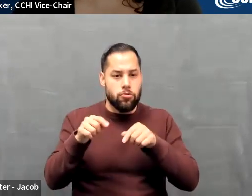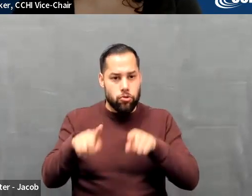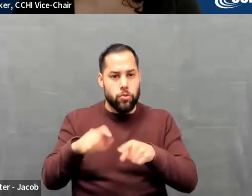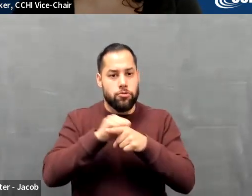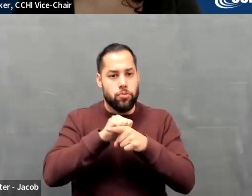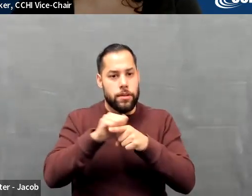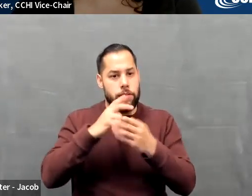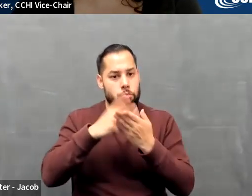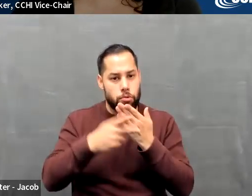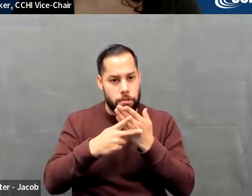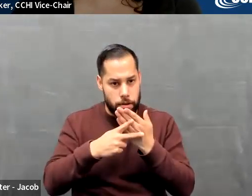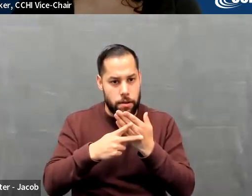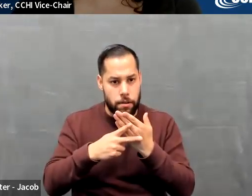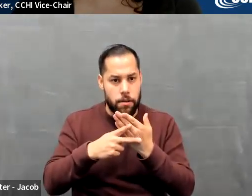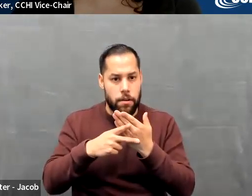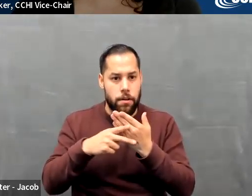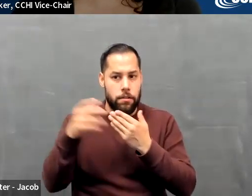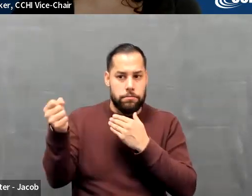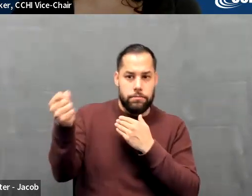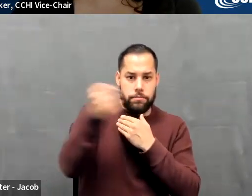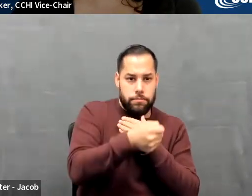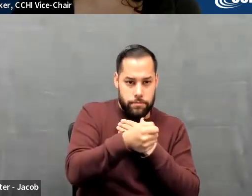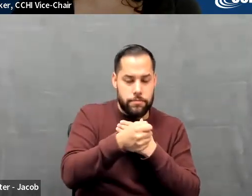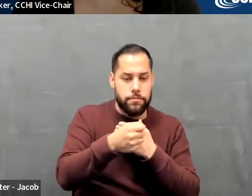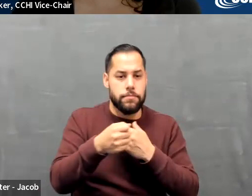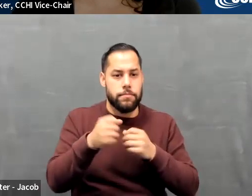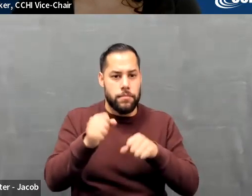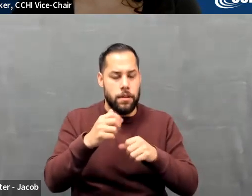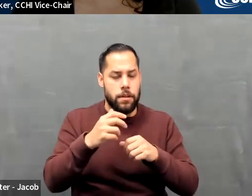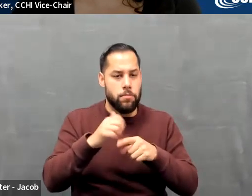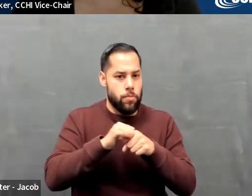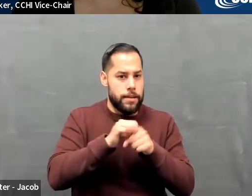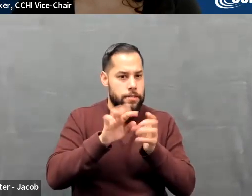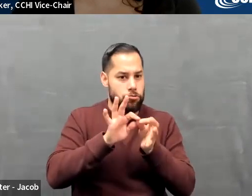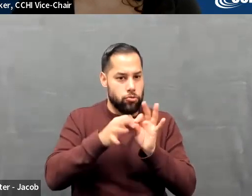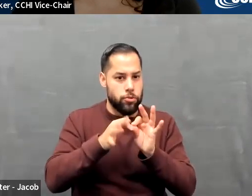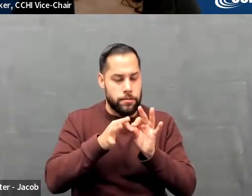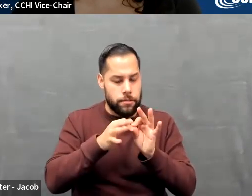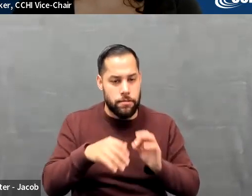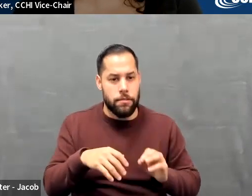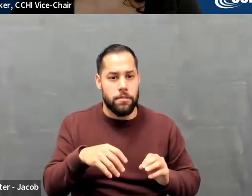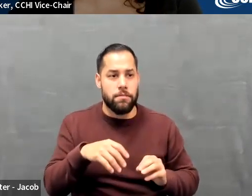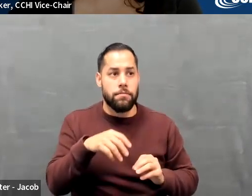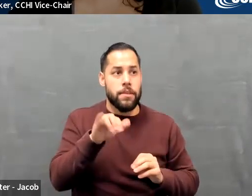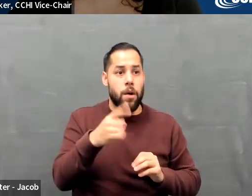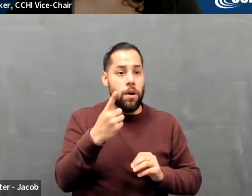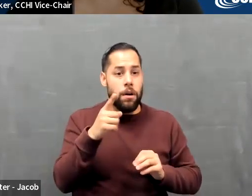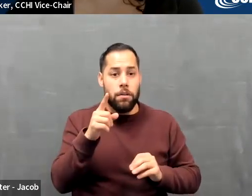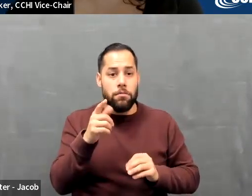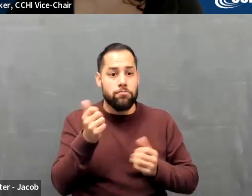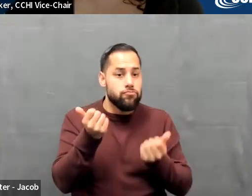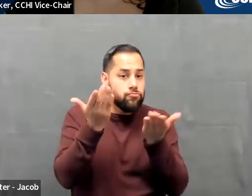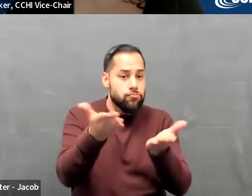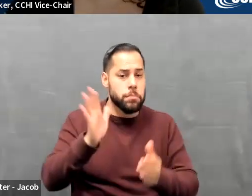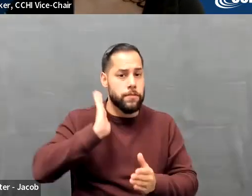to build that in there so that they can go there and practice interpreting. That is just a suggestion. I've done